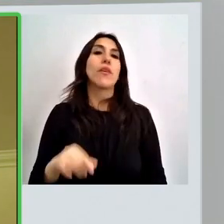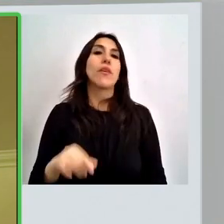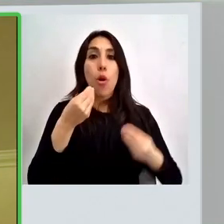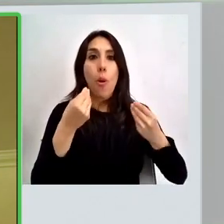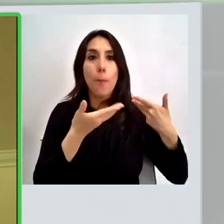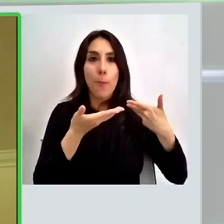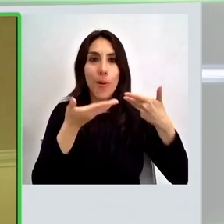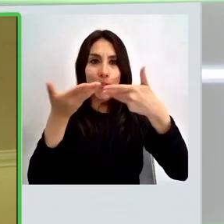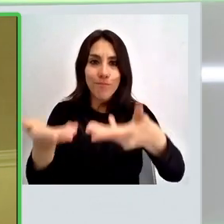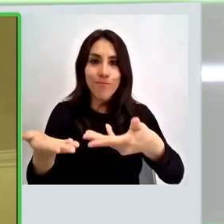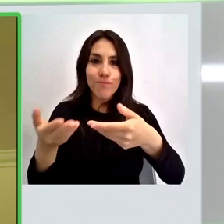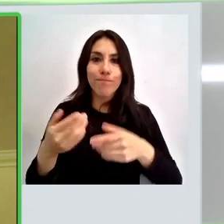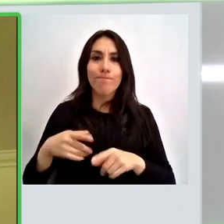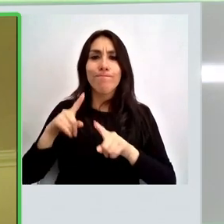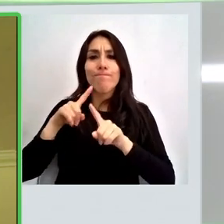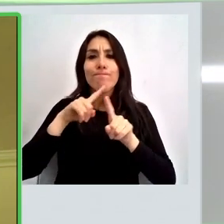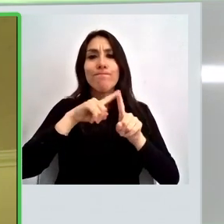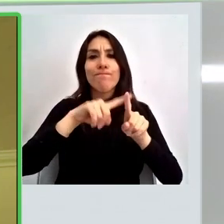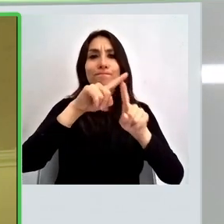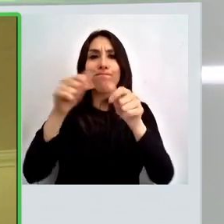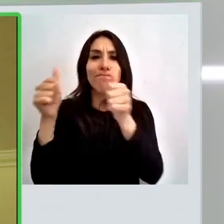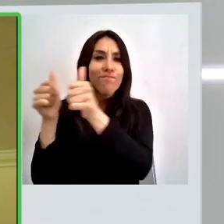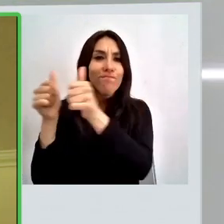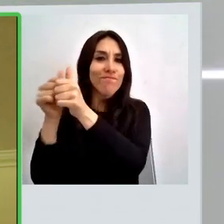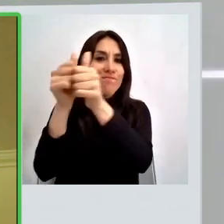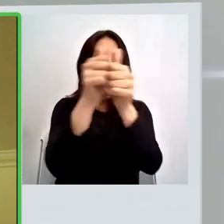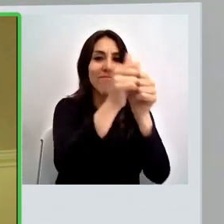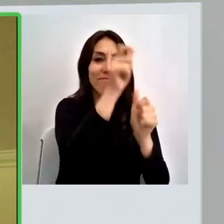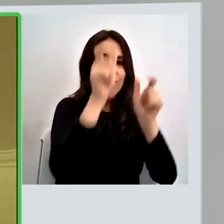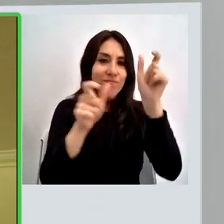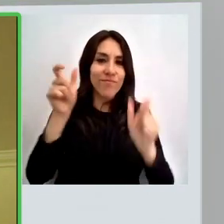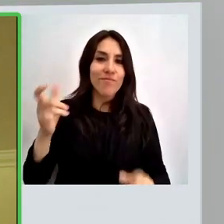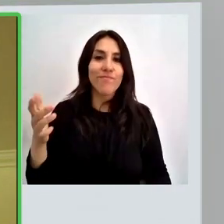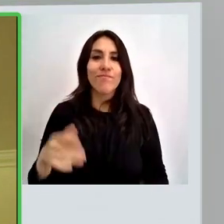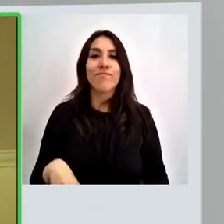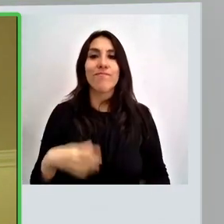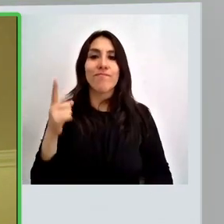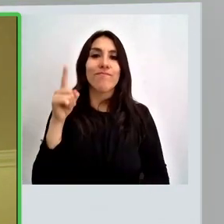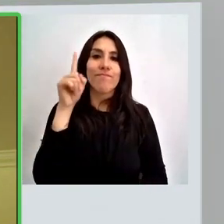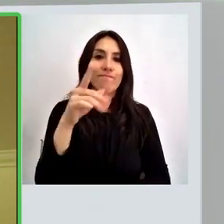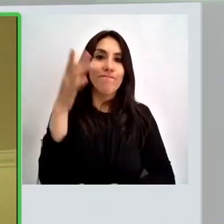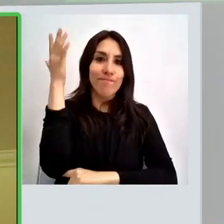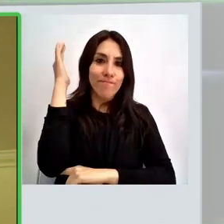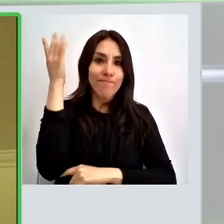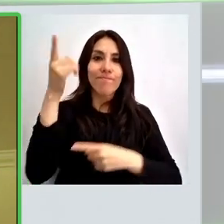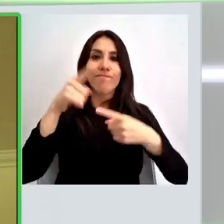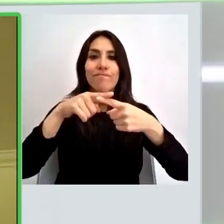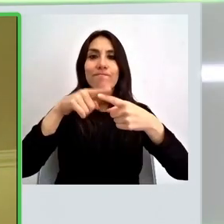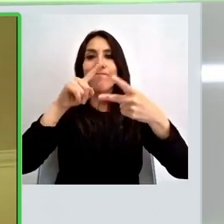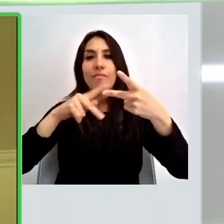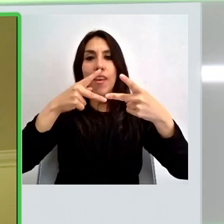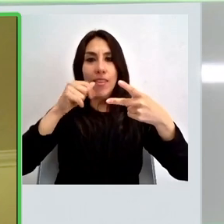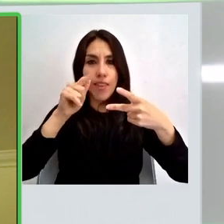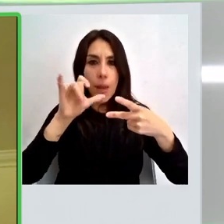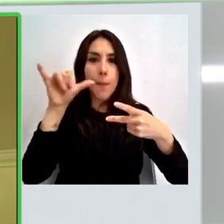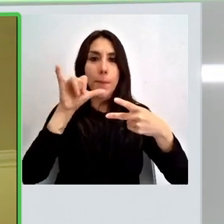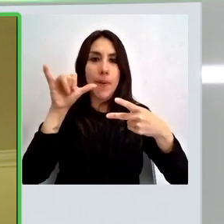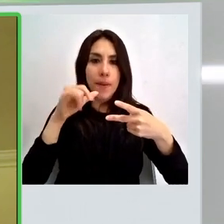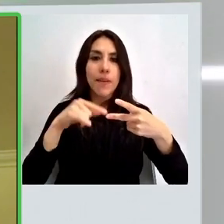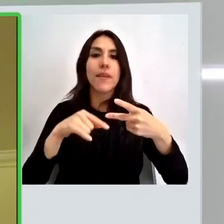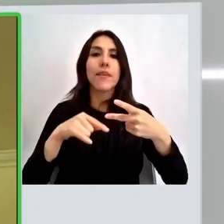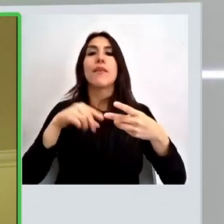also want to thank Martin Essel. And I know Michael Fembeck is also on from the